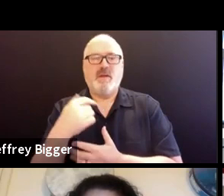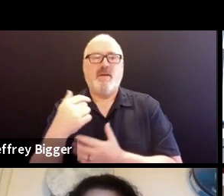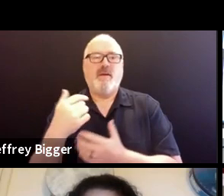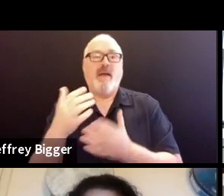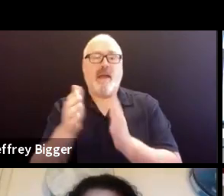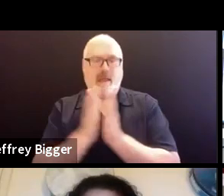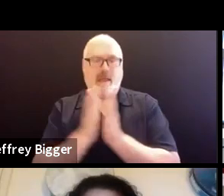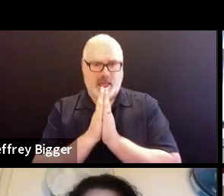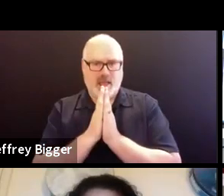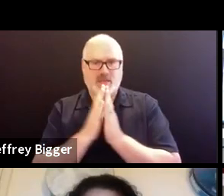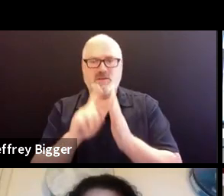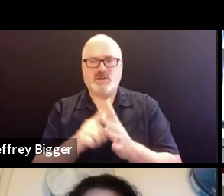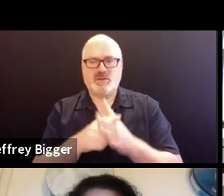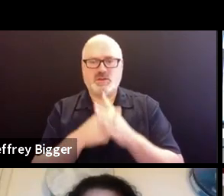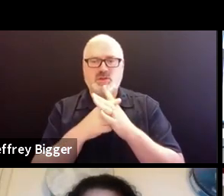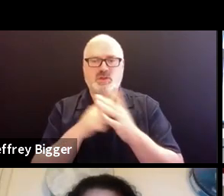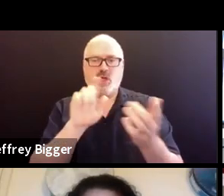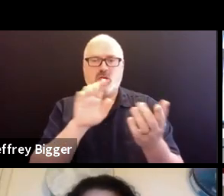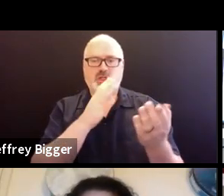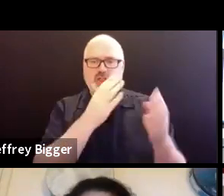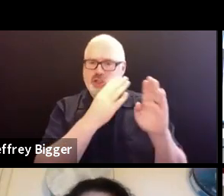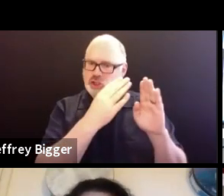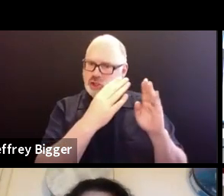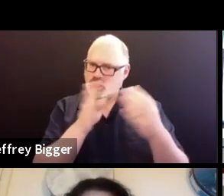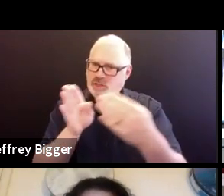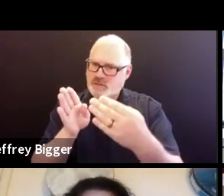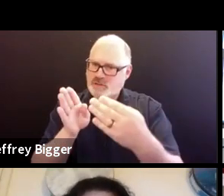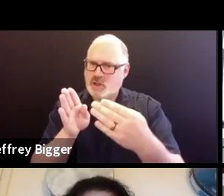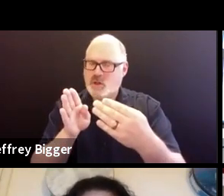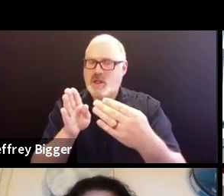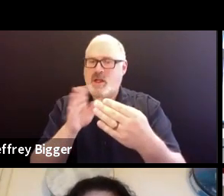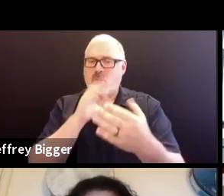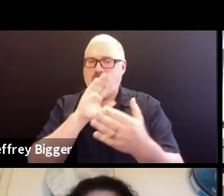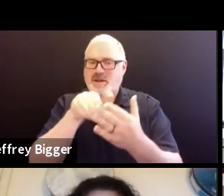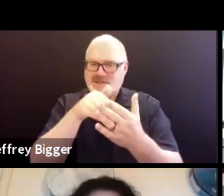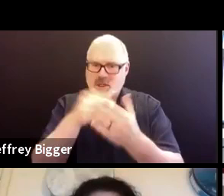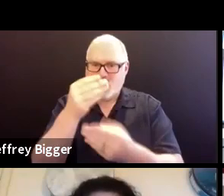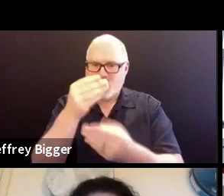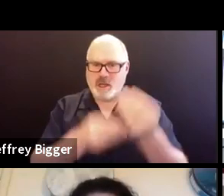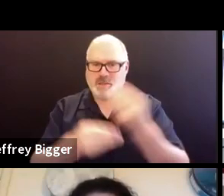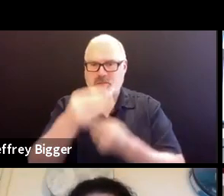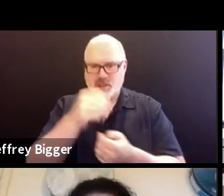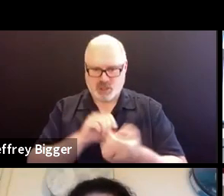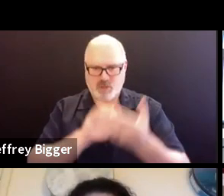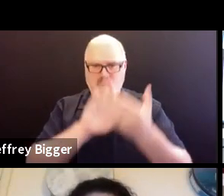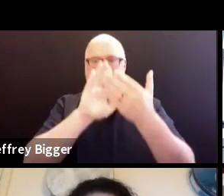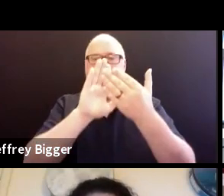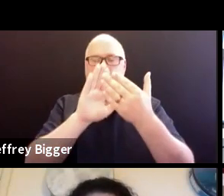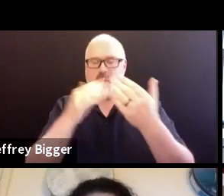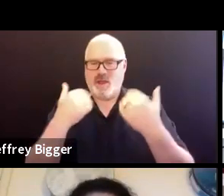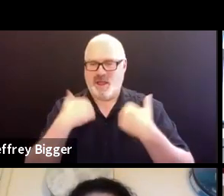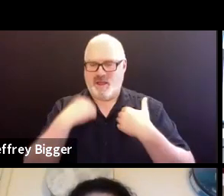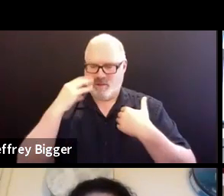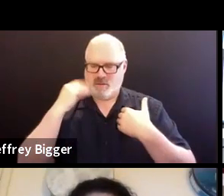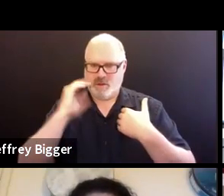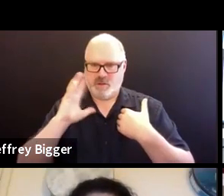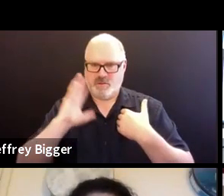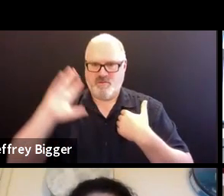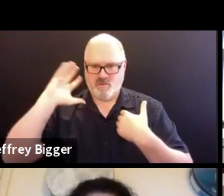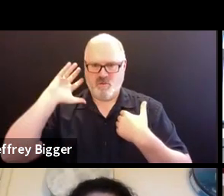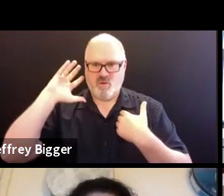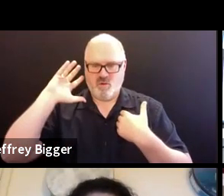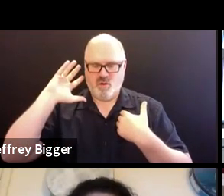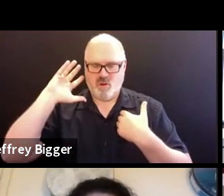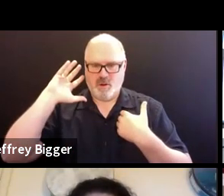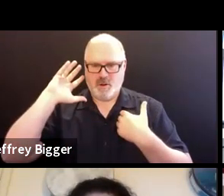us to start shifting away from the more centralized budget approach that we've been taking that we had taken in